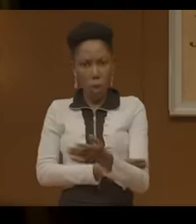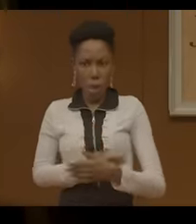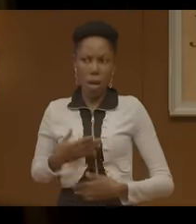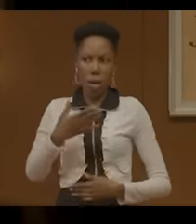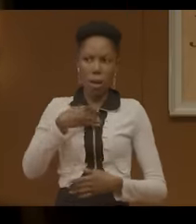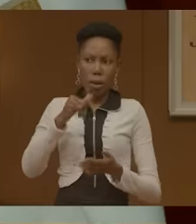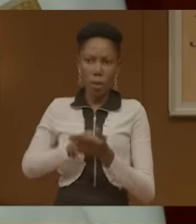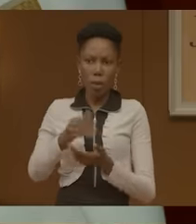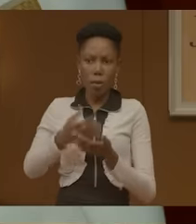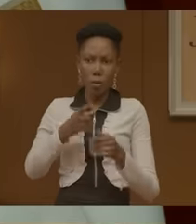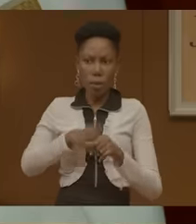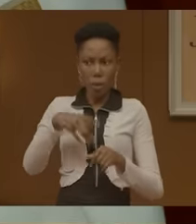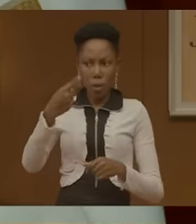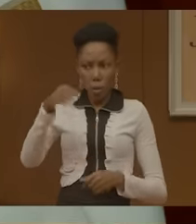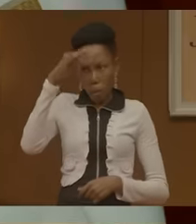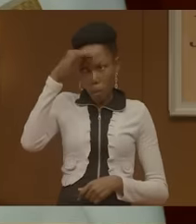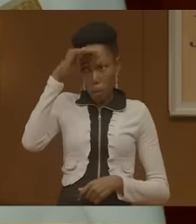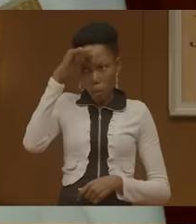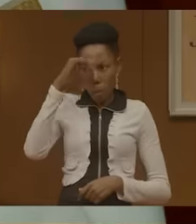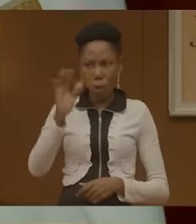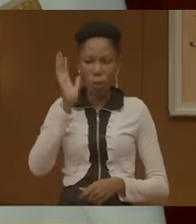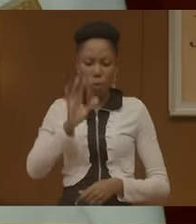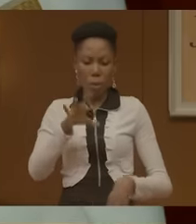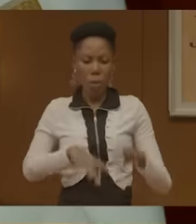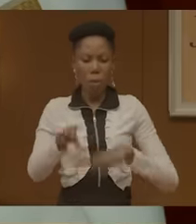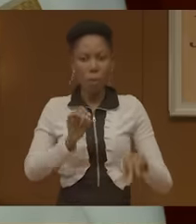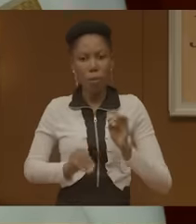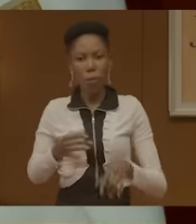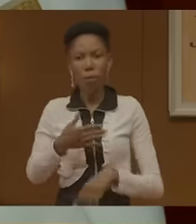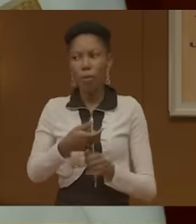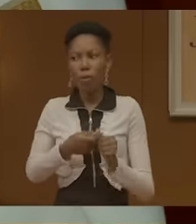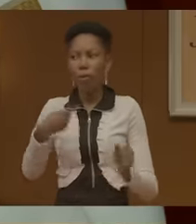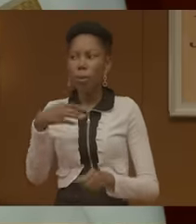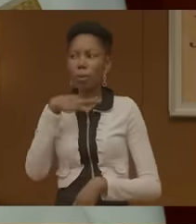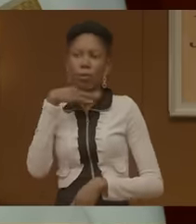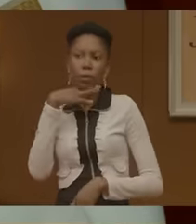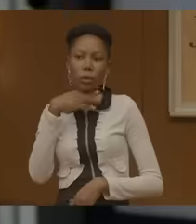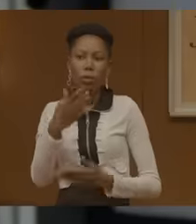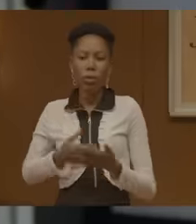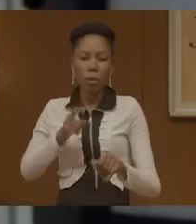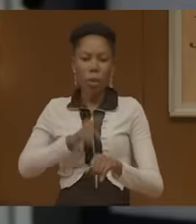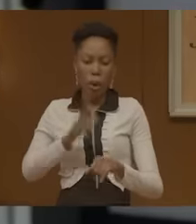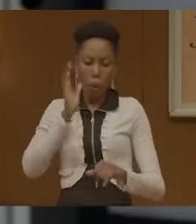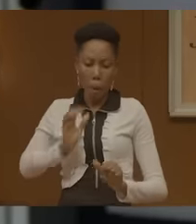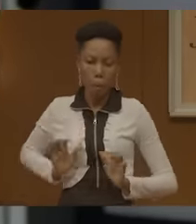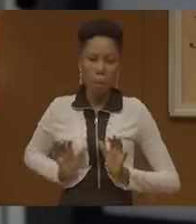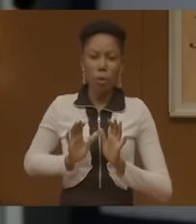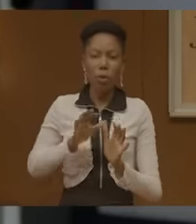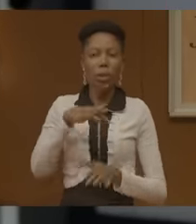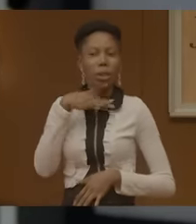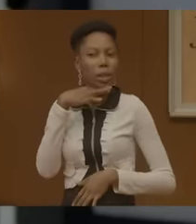job. Sometimes he picked from the gutter to go and sell. Sometimes he pushed